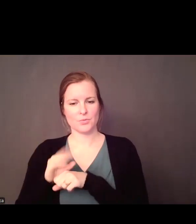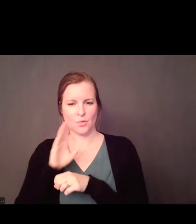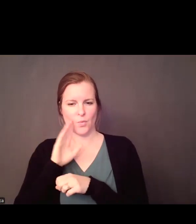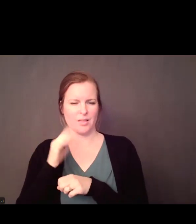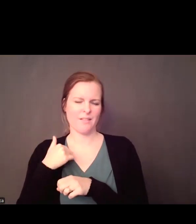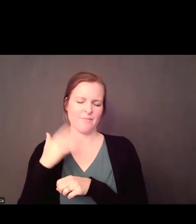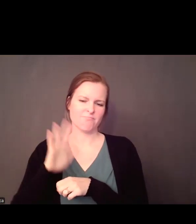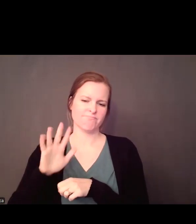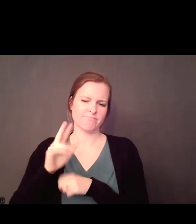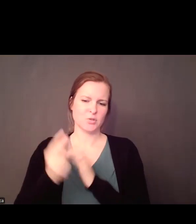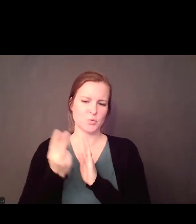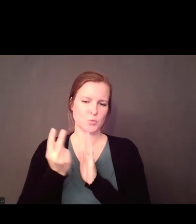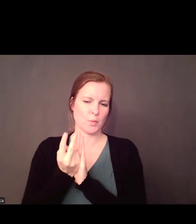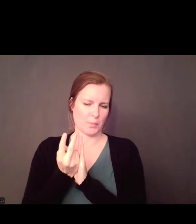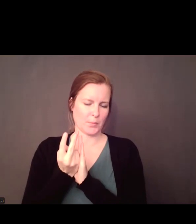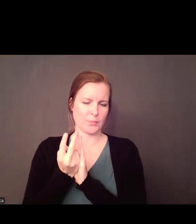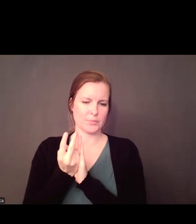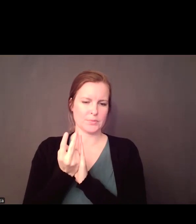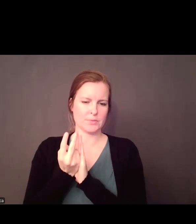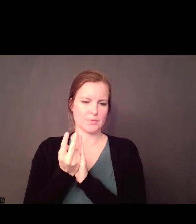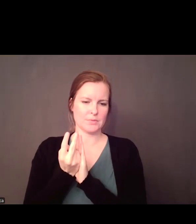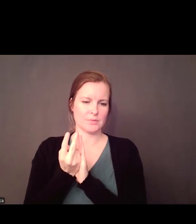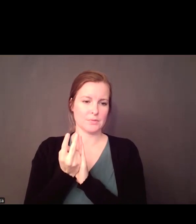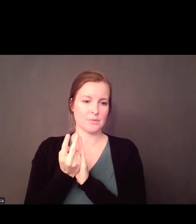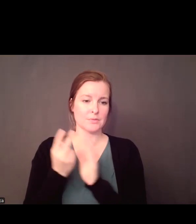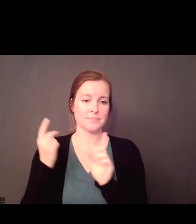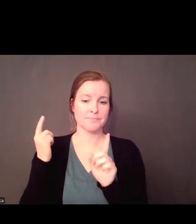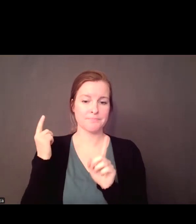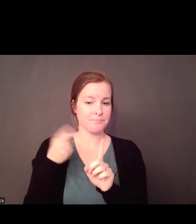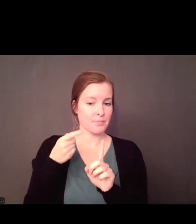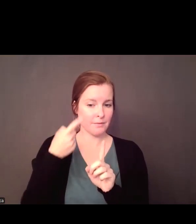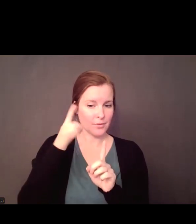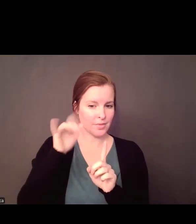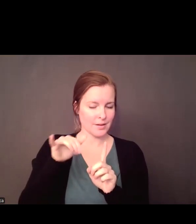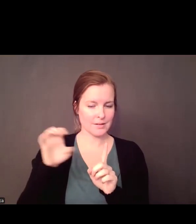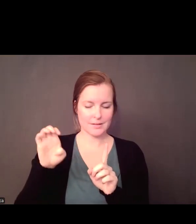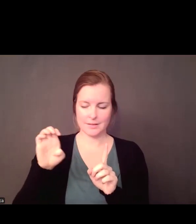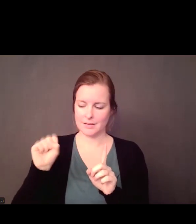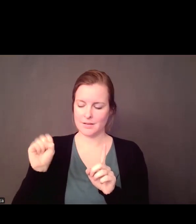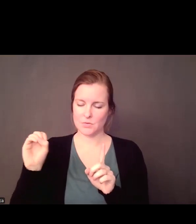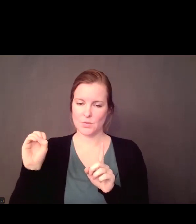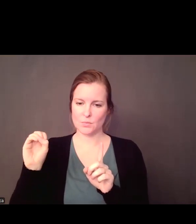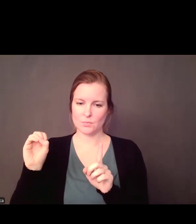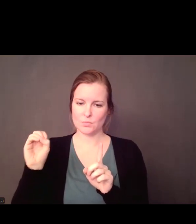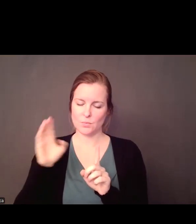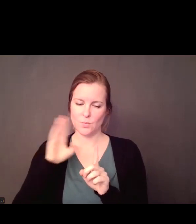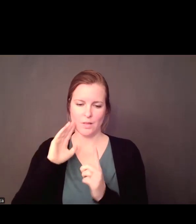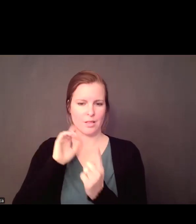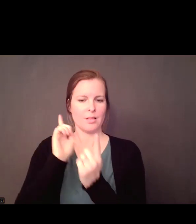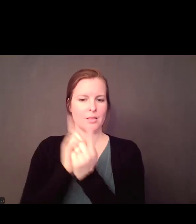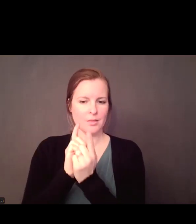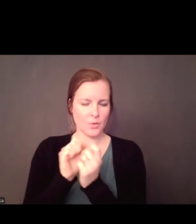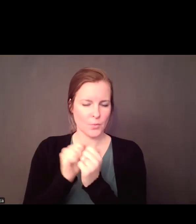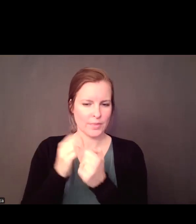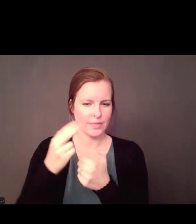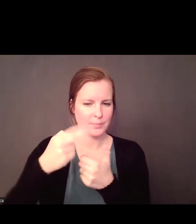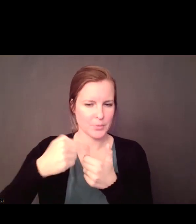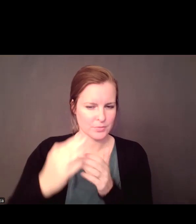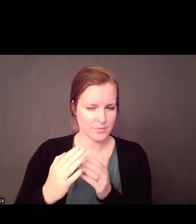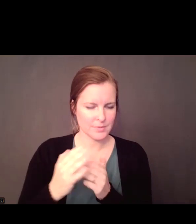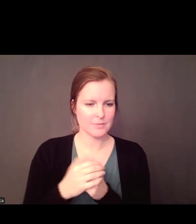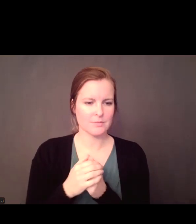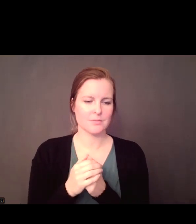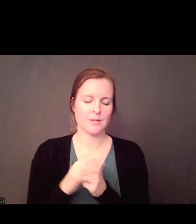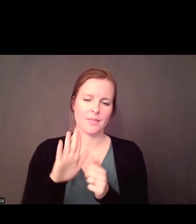the purpose of that is for ESOs to be able to meet with the participant, their support system, that could be their